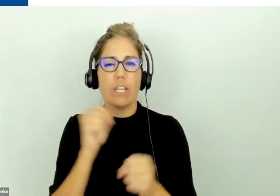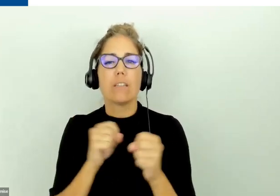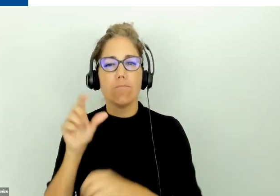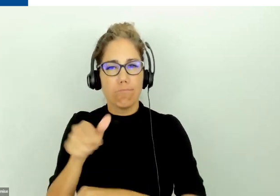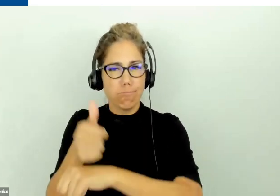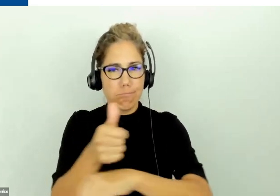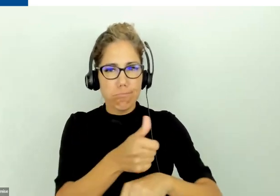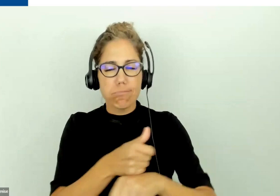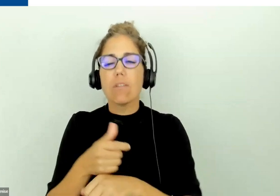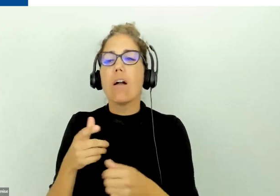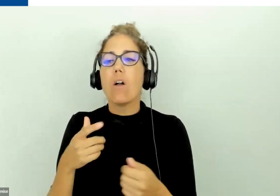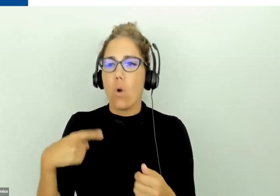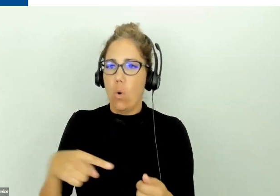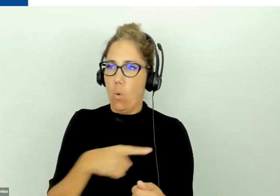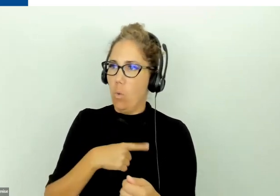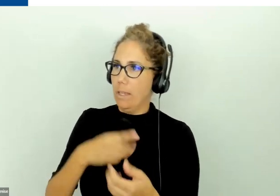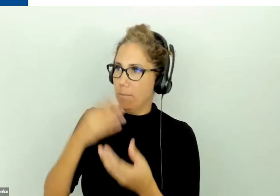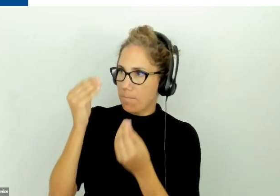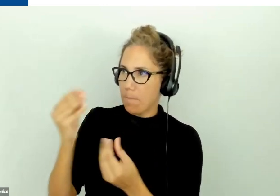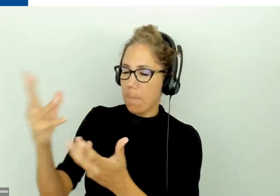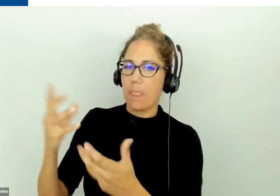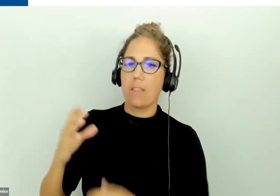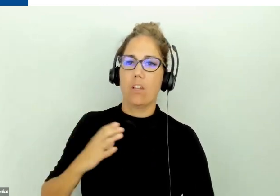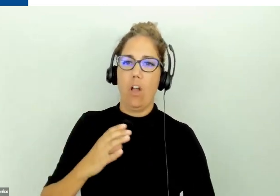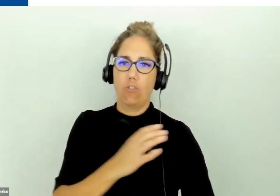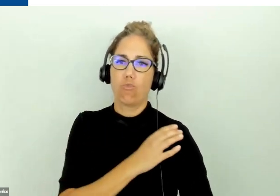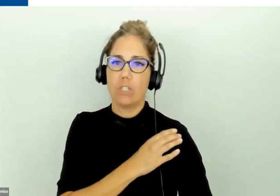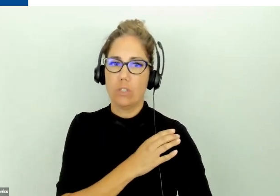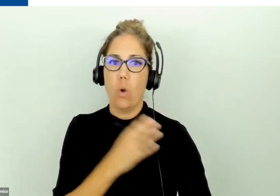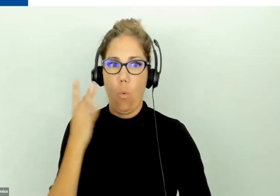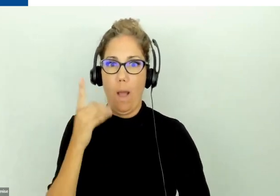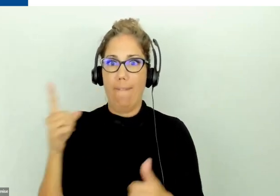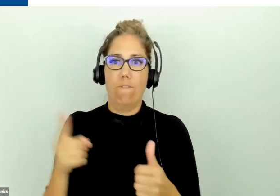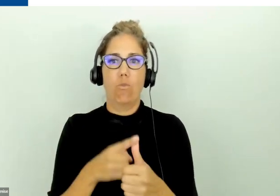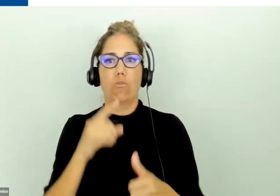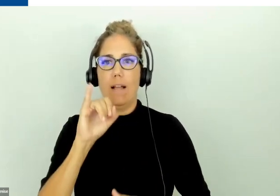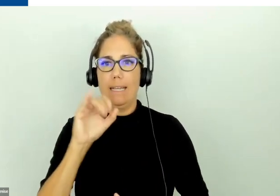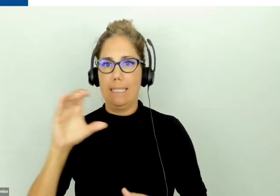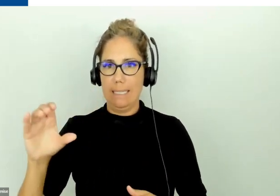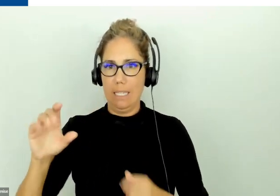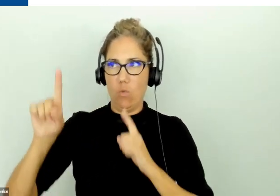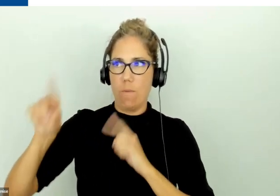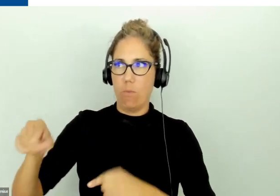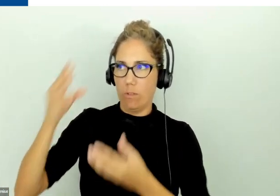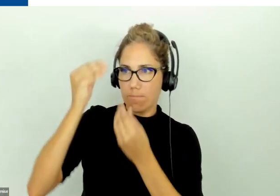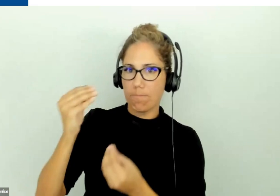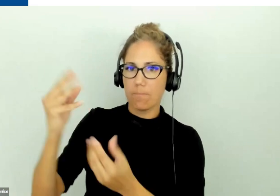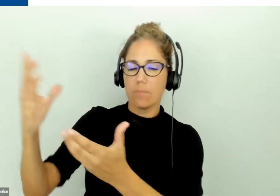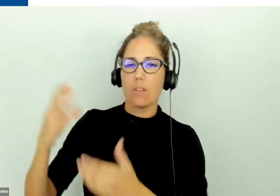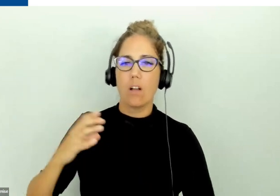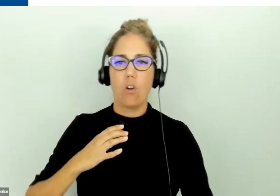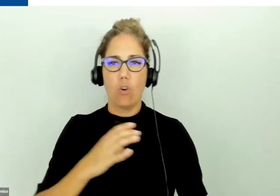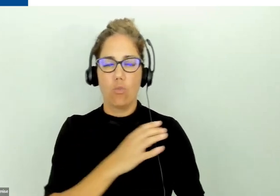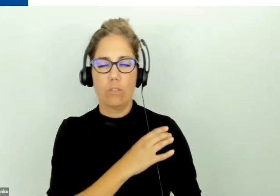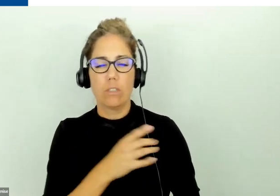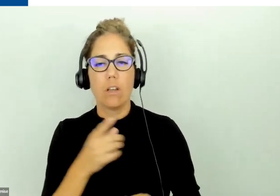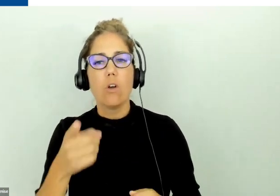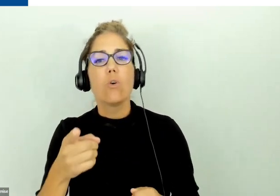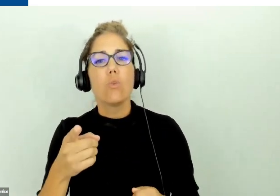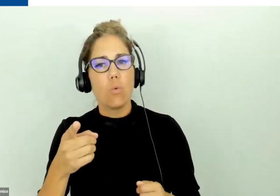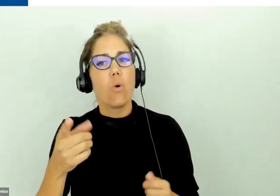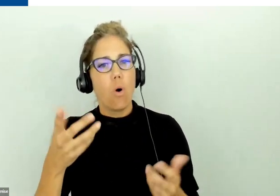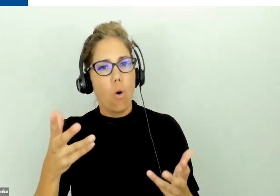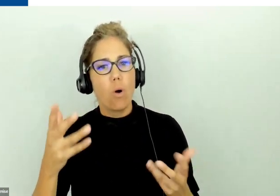shared it with members of Congress as it's the first ICC report to Congress. And as you also